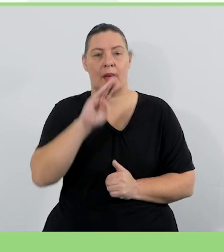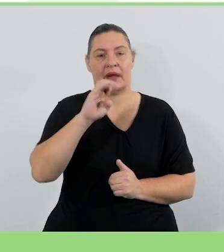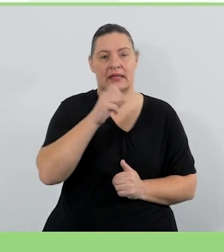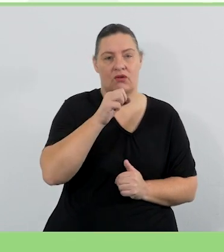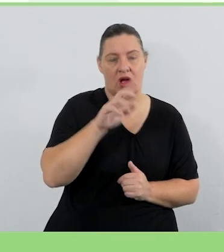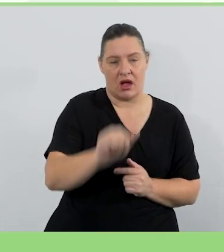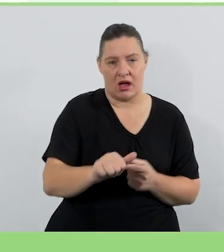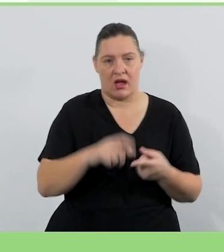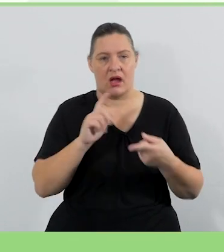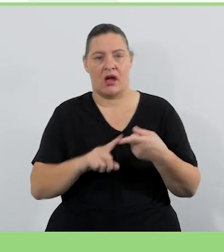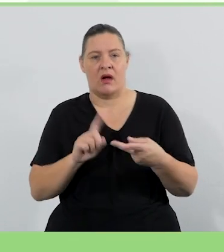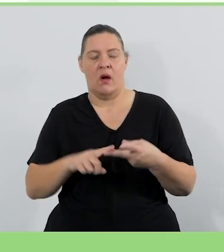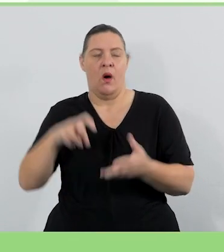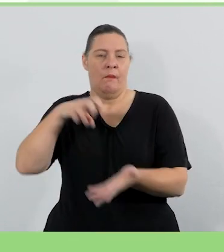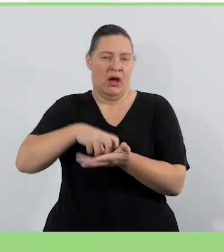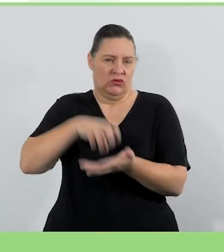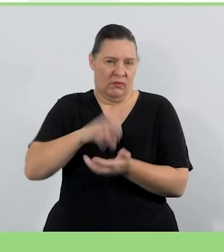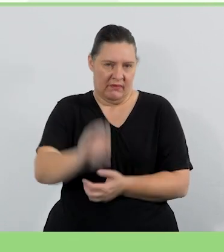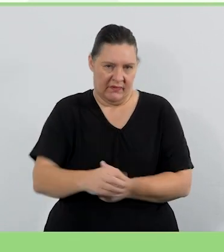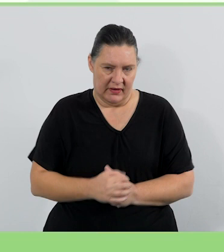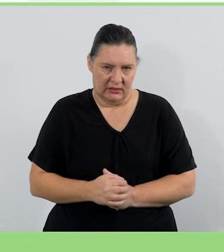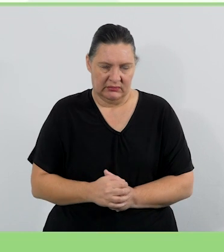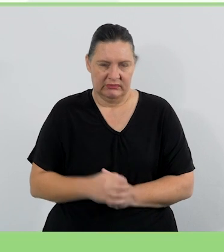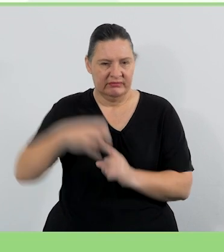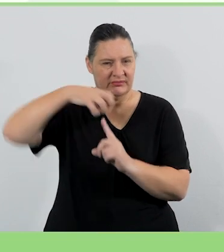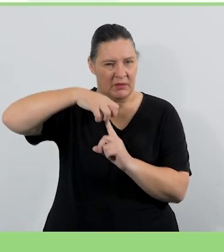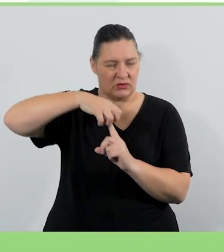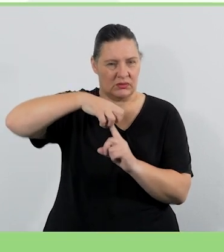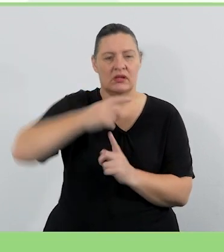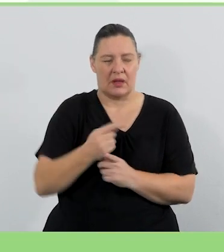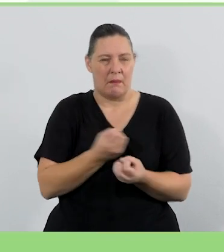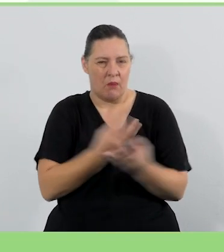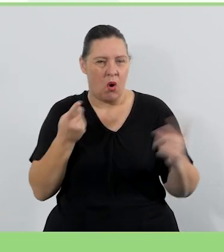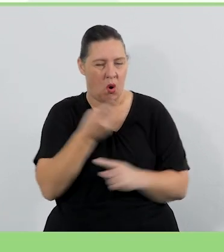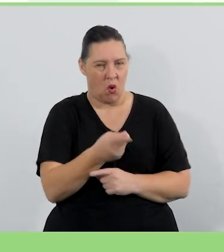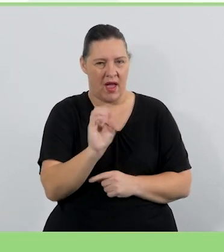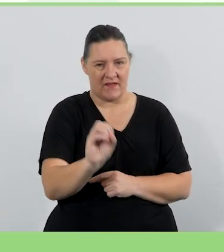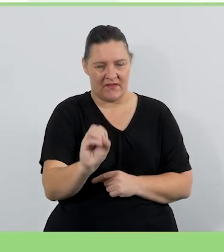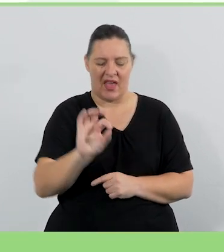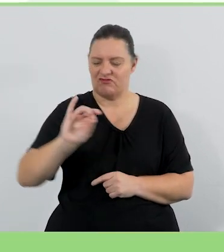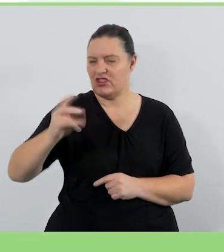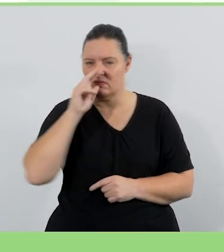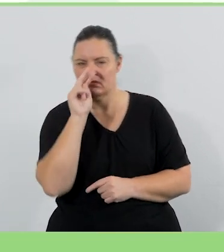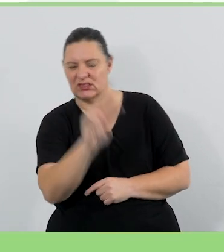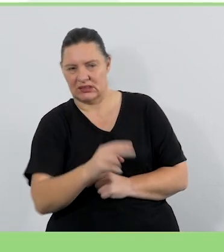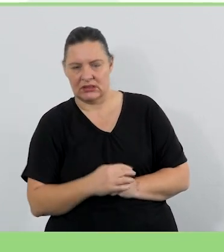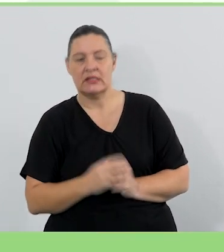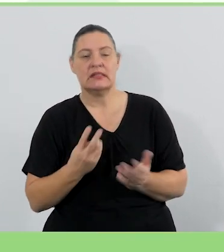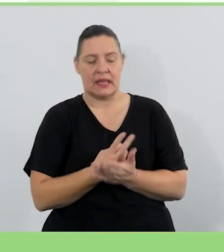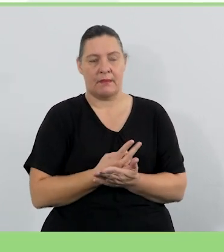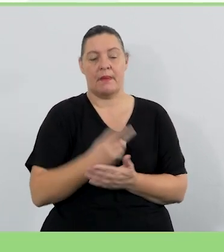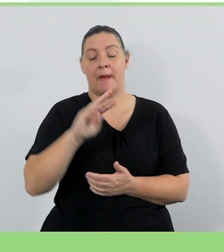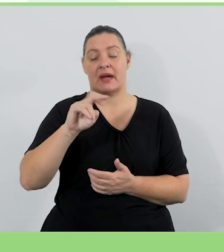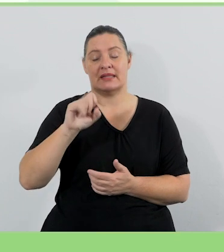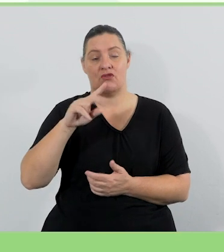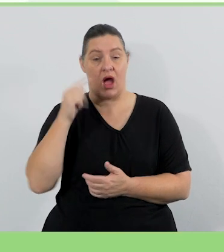bacteria, and also that shows us mushrooms. So mushrooms are the more common ones that we come across every day. And we also have bacteria,